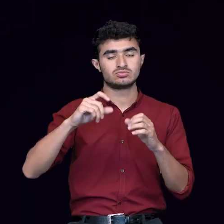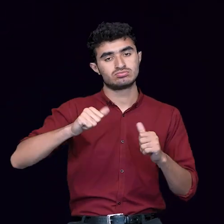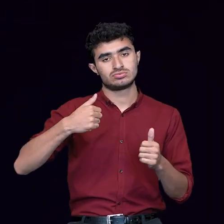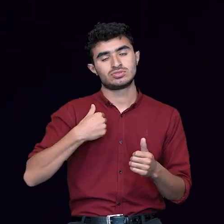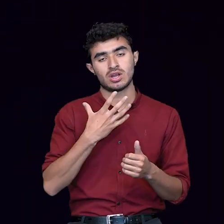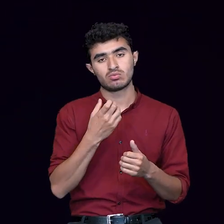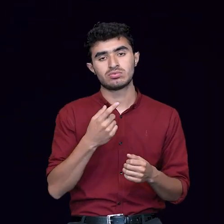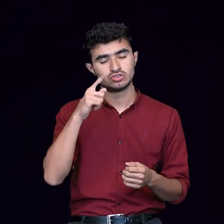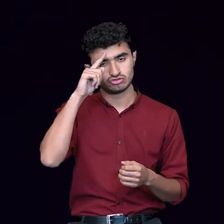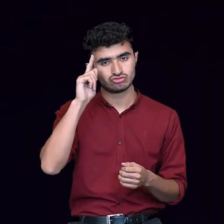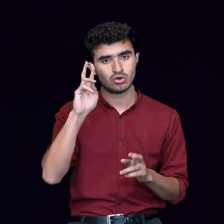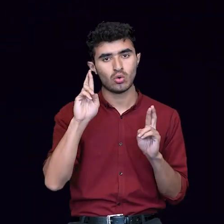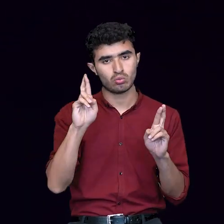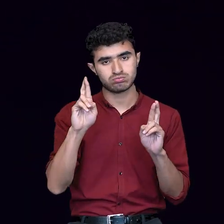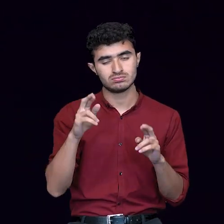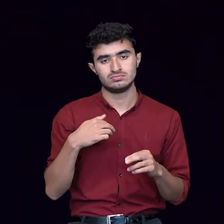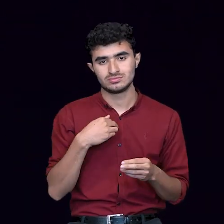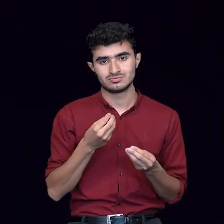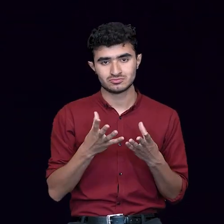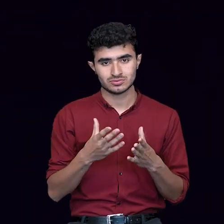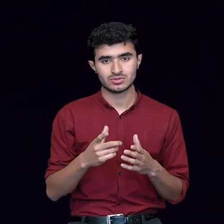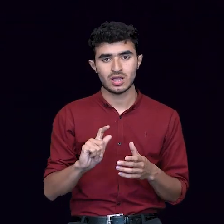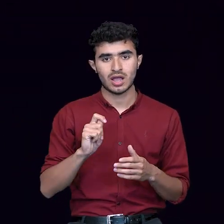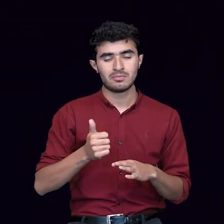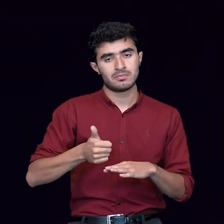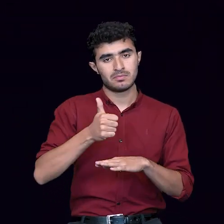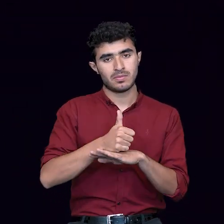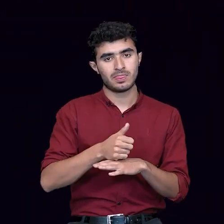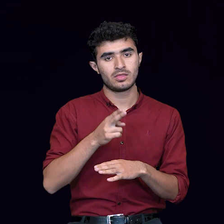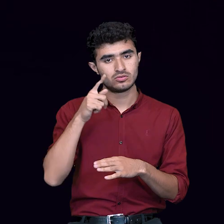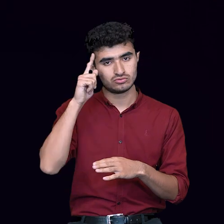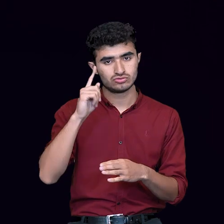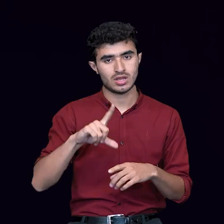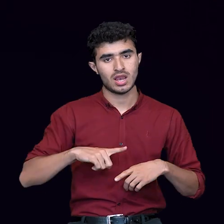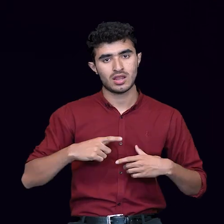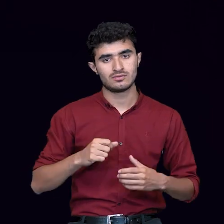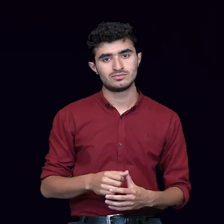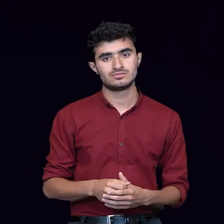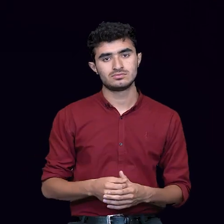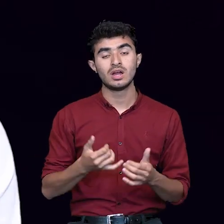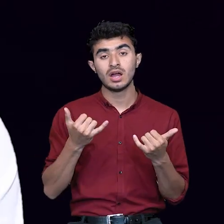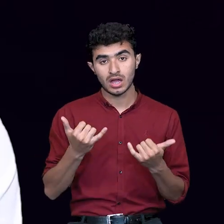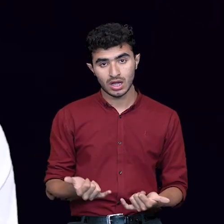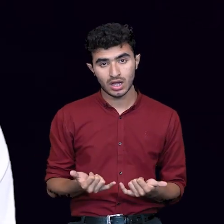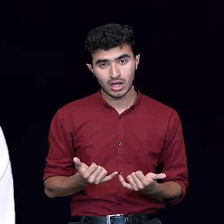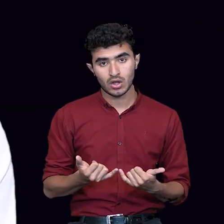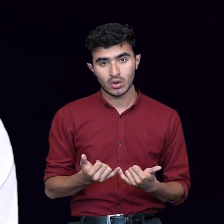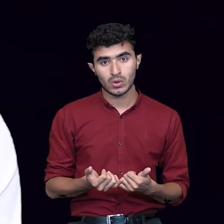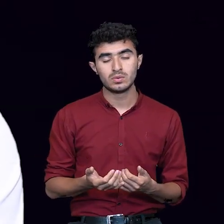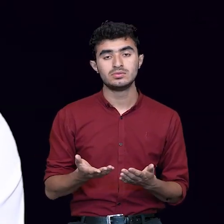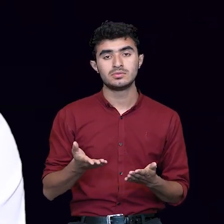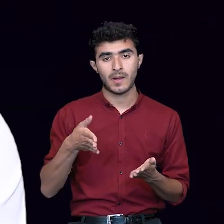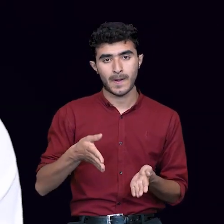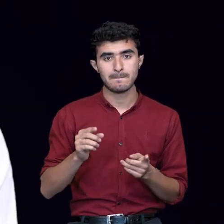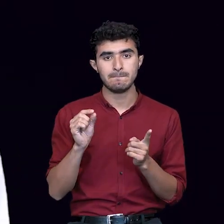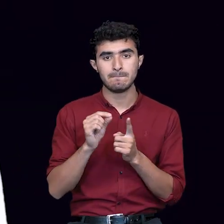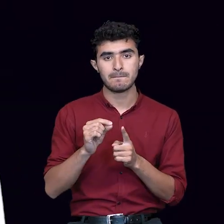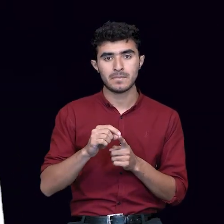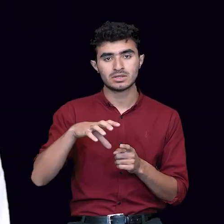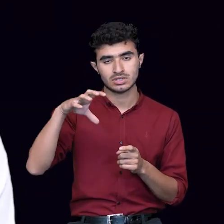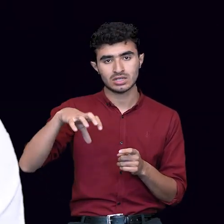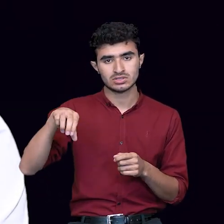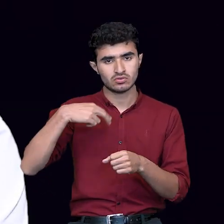pursue filmmaking in America and hopefully be an established writer-director in Hollywood as well. Now, with